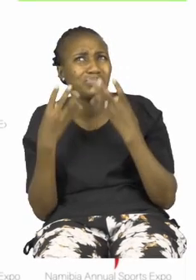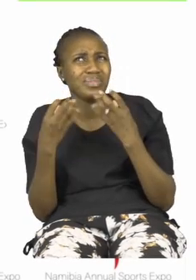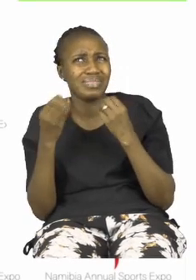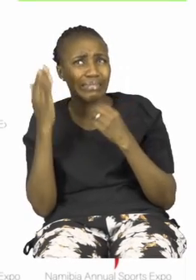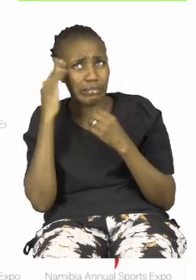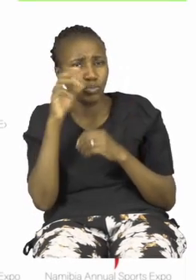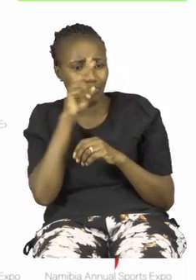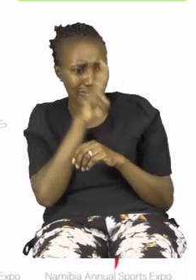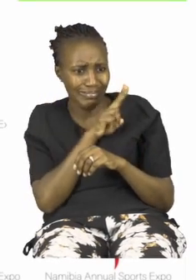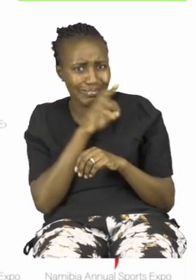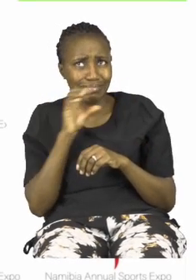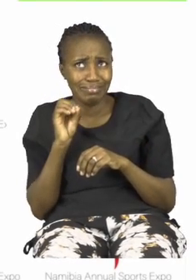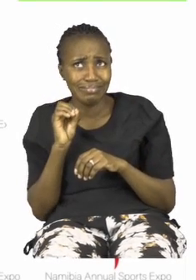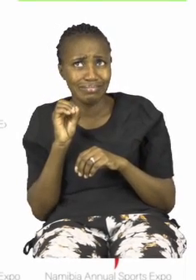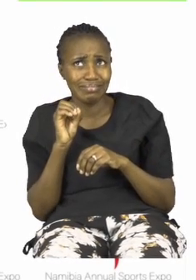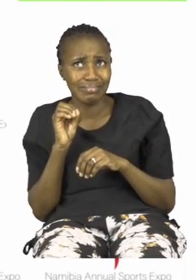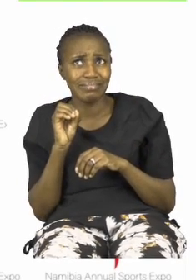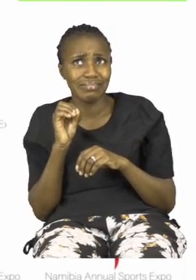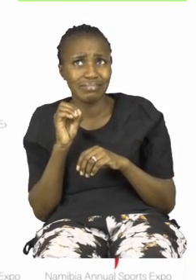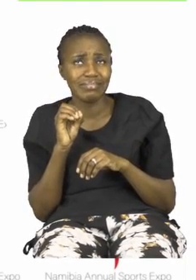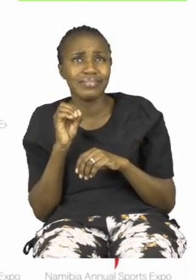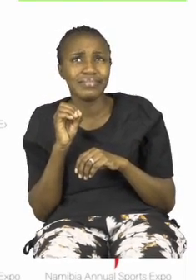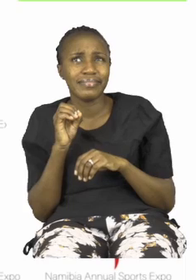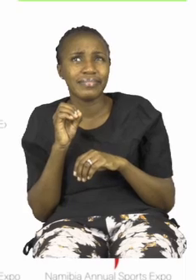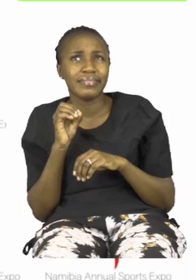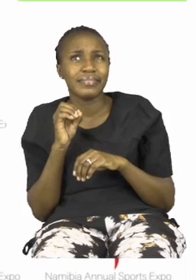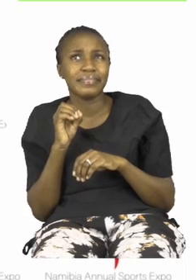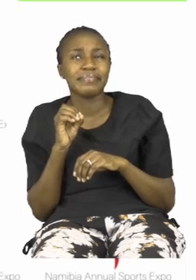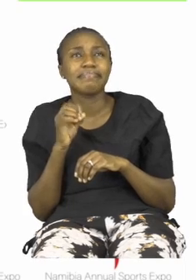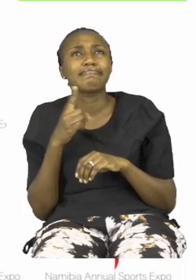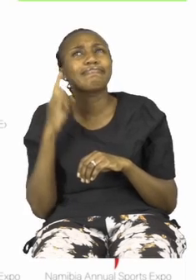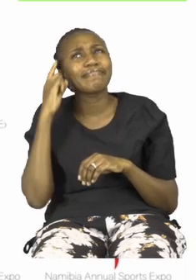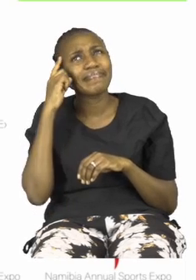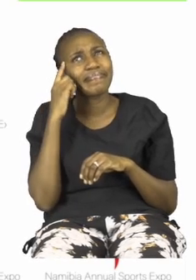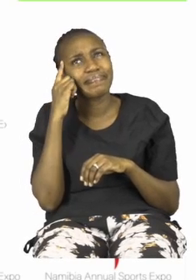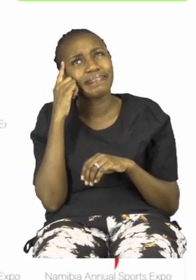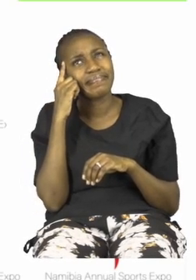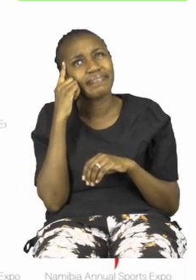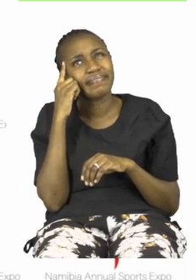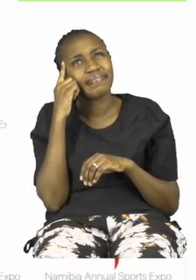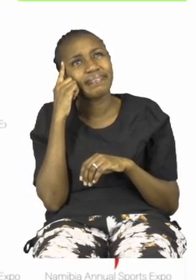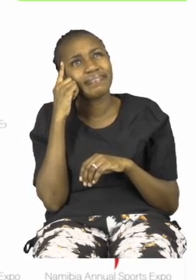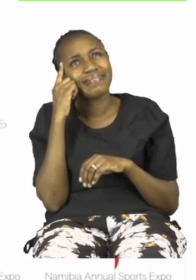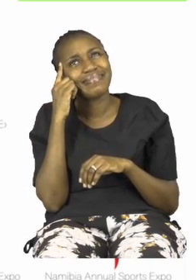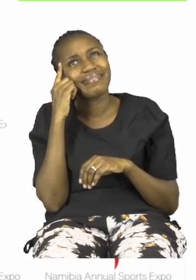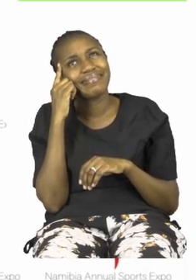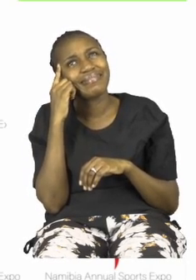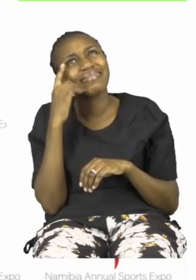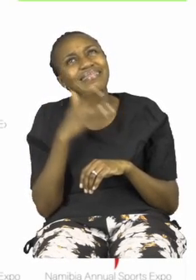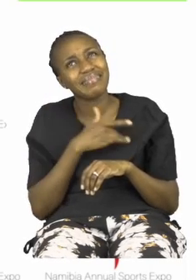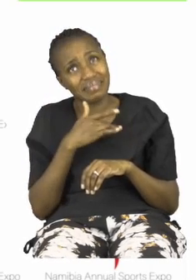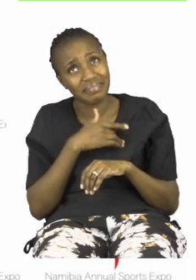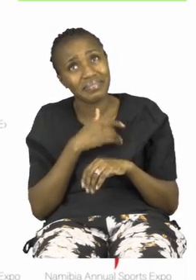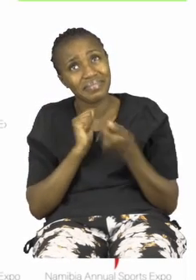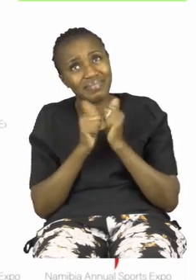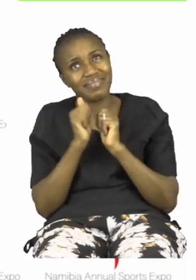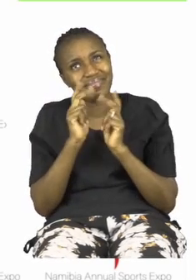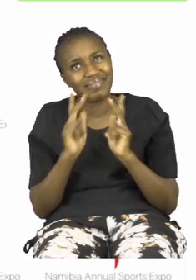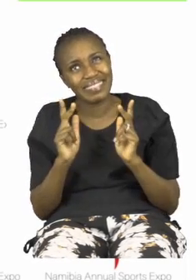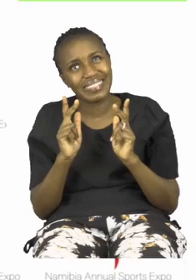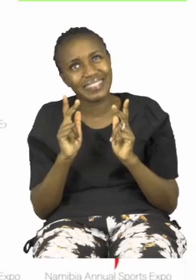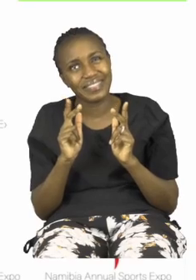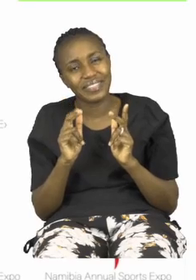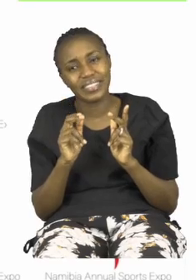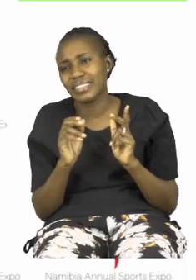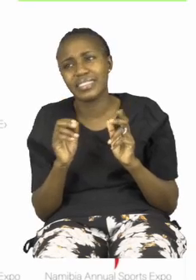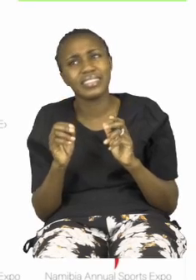20 personally, but I think it's just because female gamers don't tend to play in group of